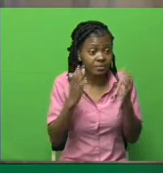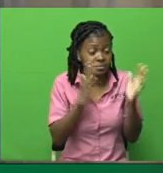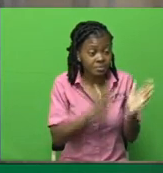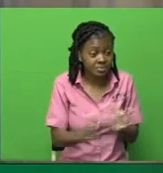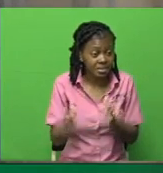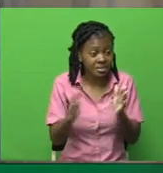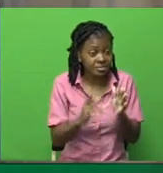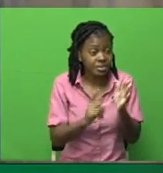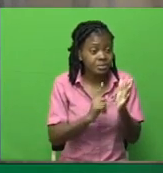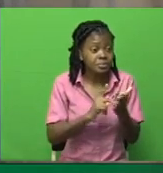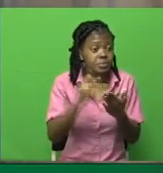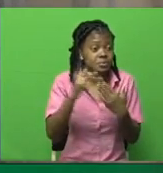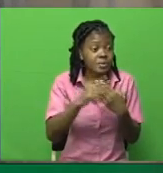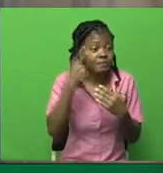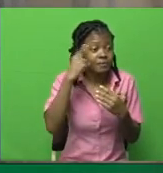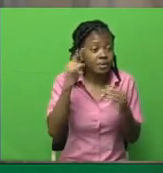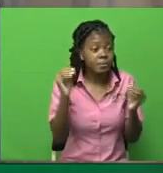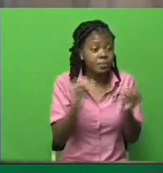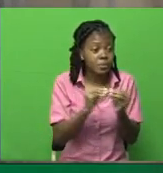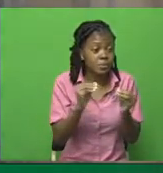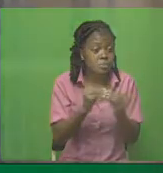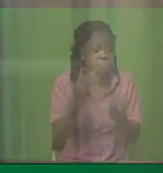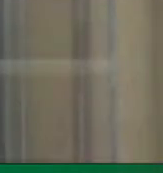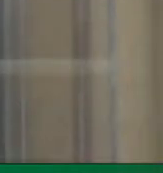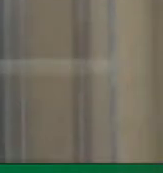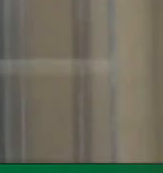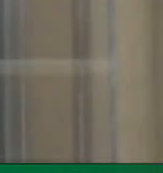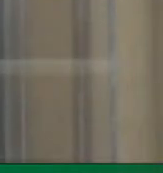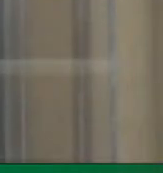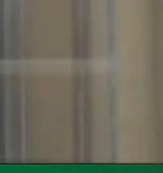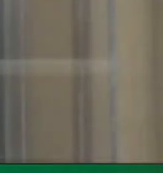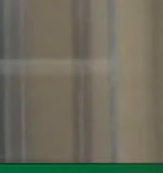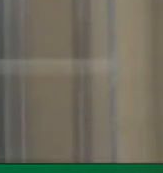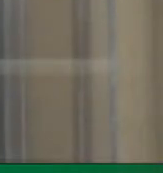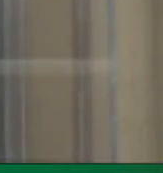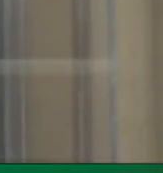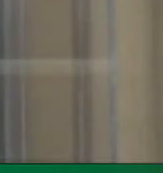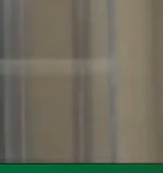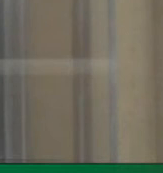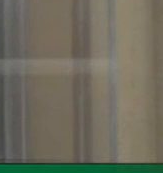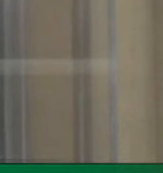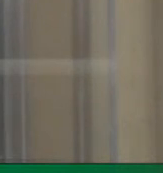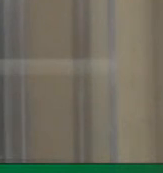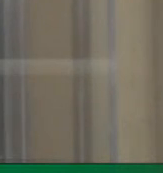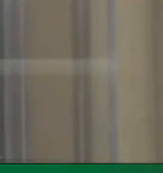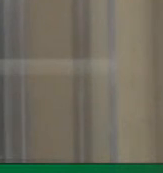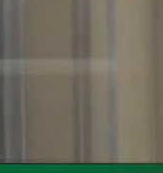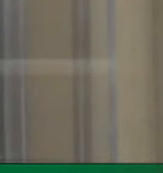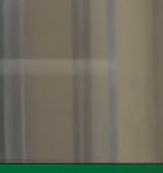increase Revenue generation and as I said we created jobs over 56 000 jobs